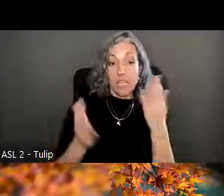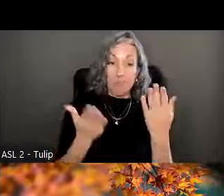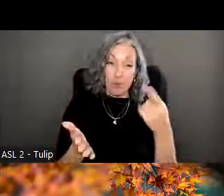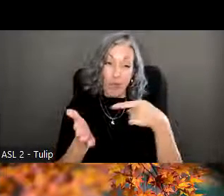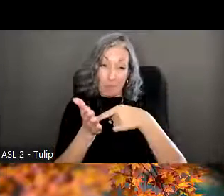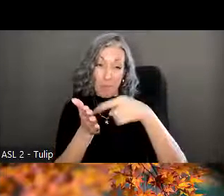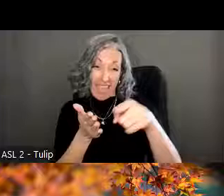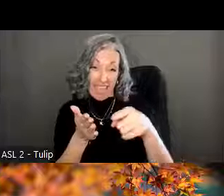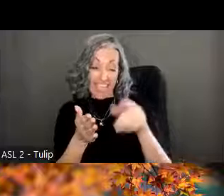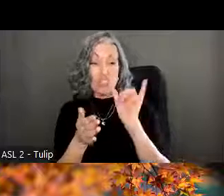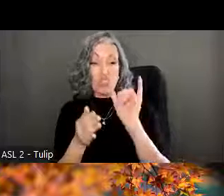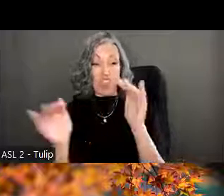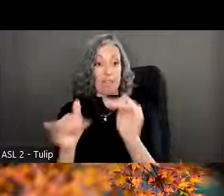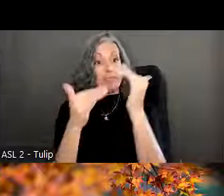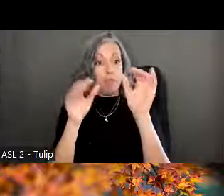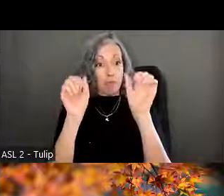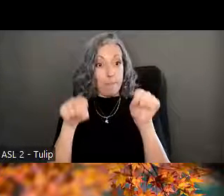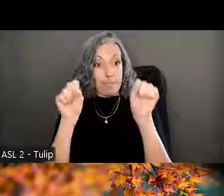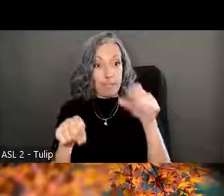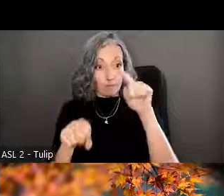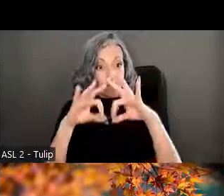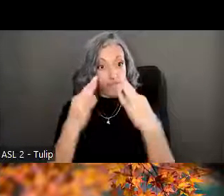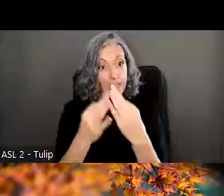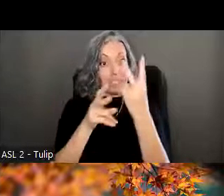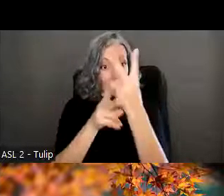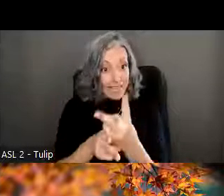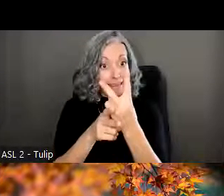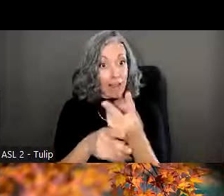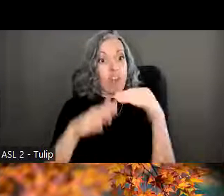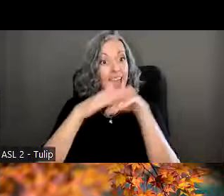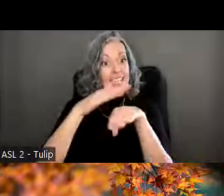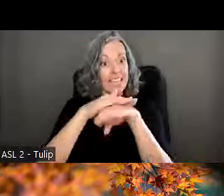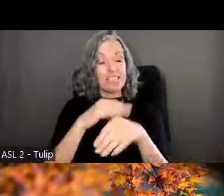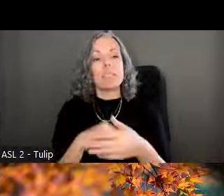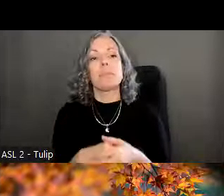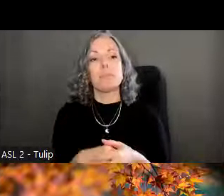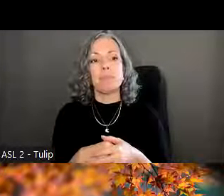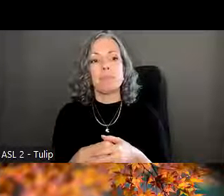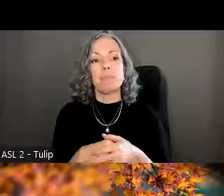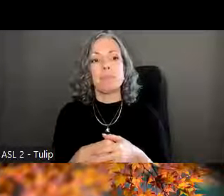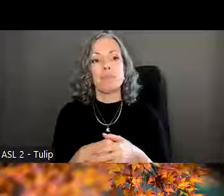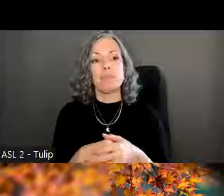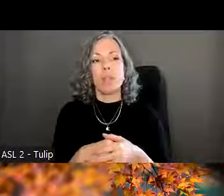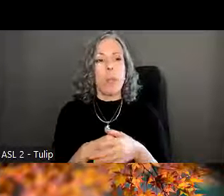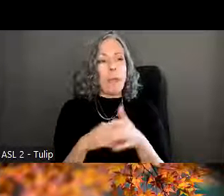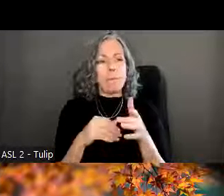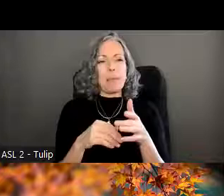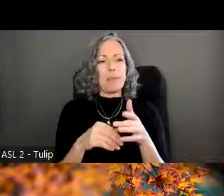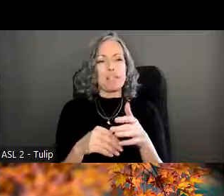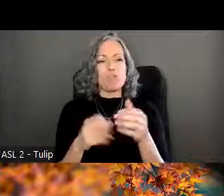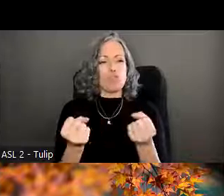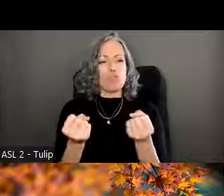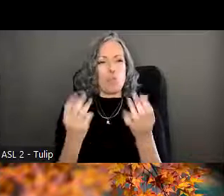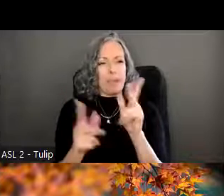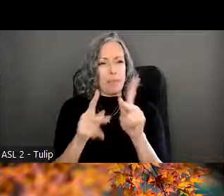may limit the ability for a family to be able to access. Capacity could be limited. We do know that